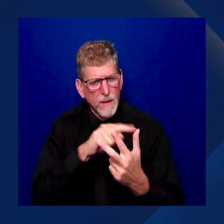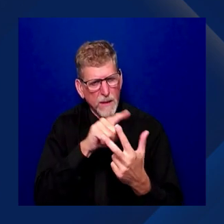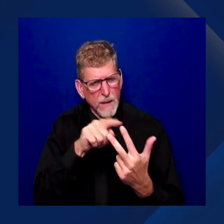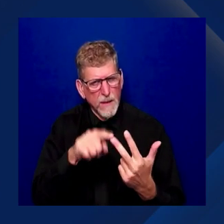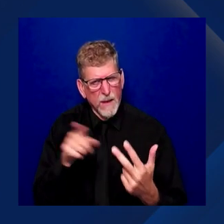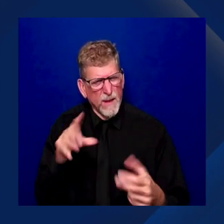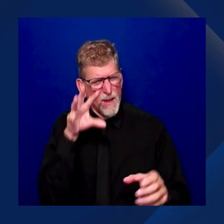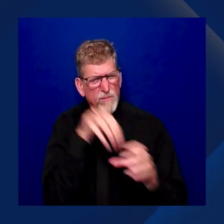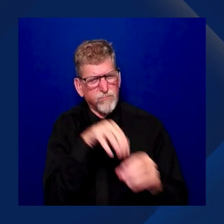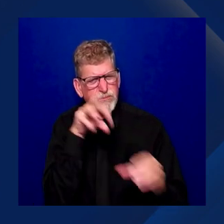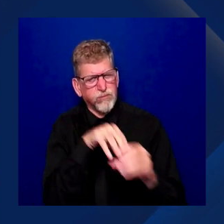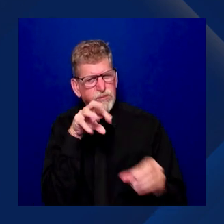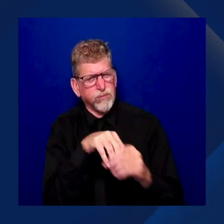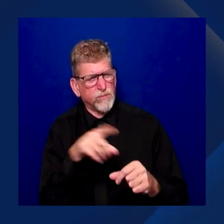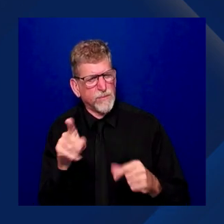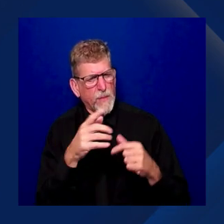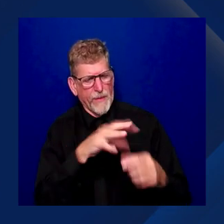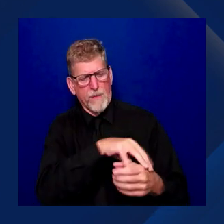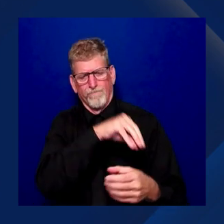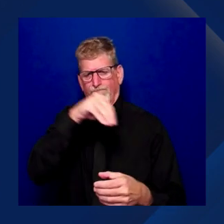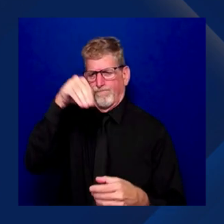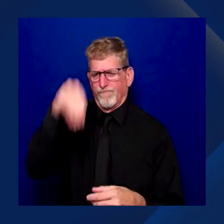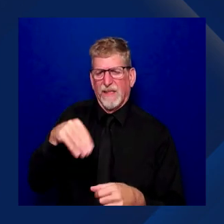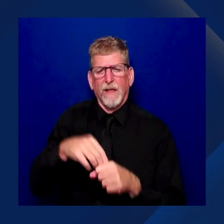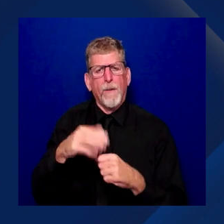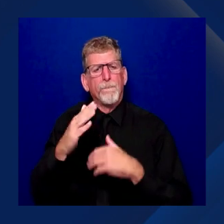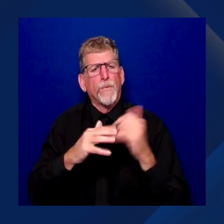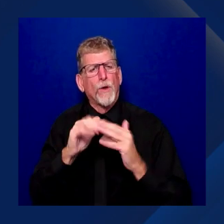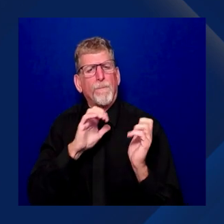is leading this call to action today to